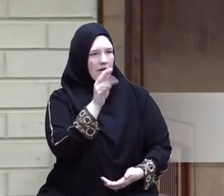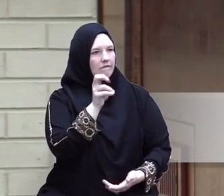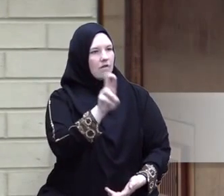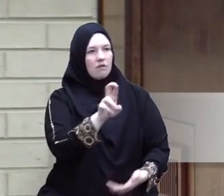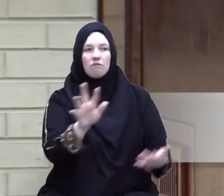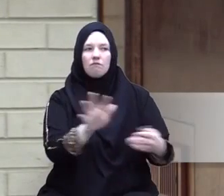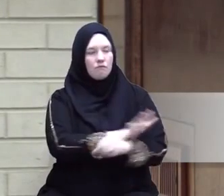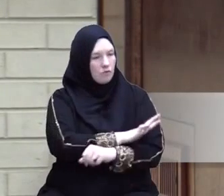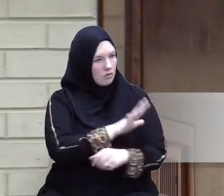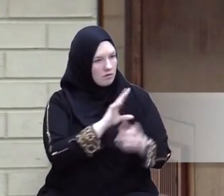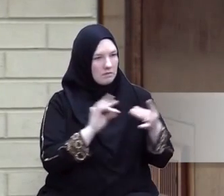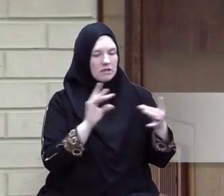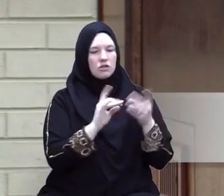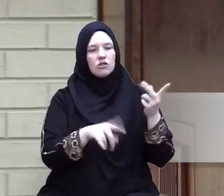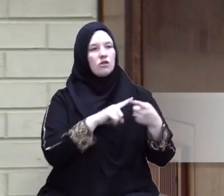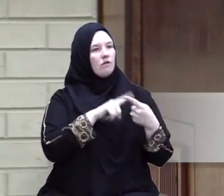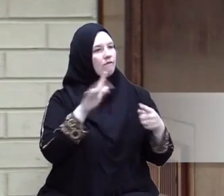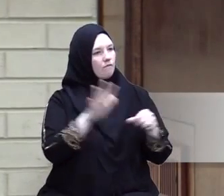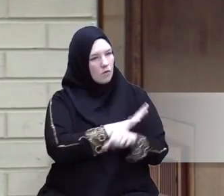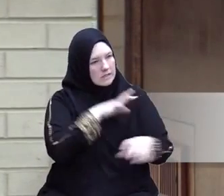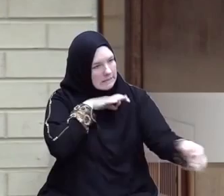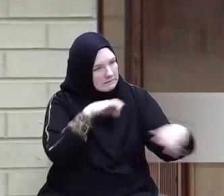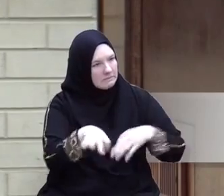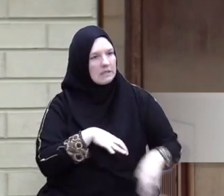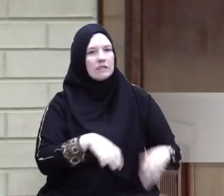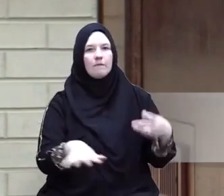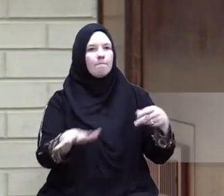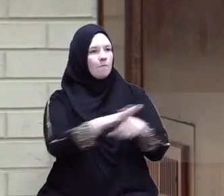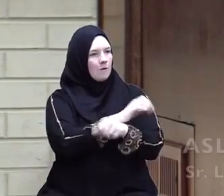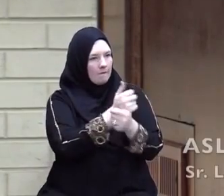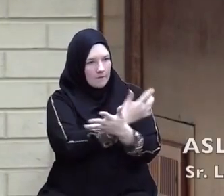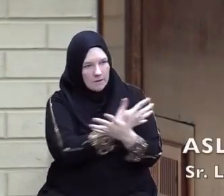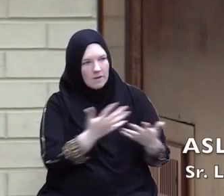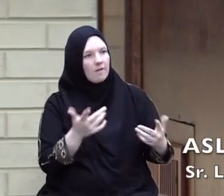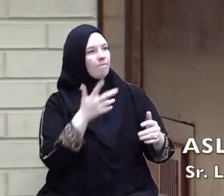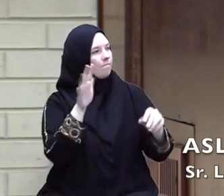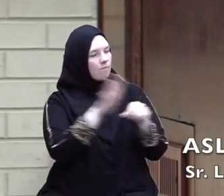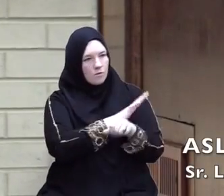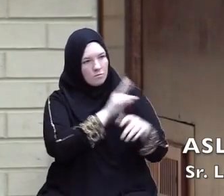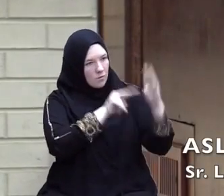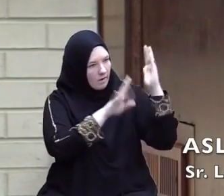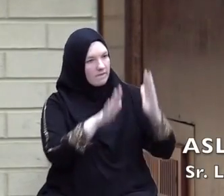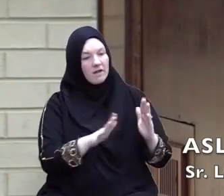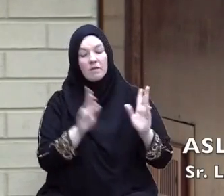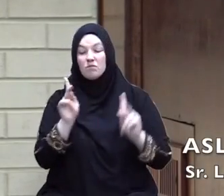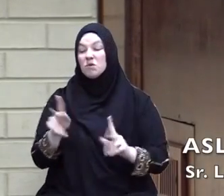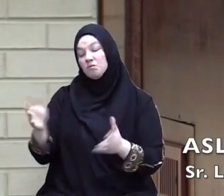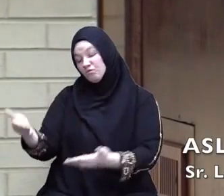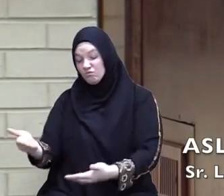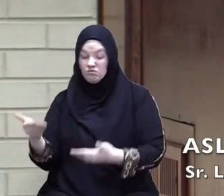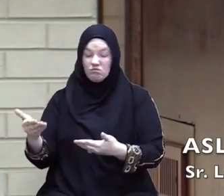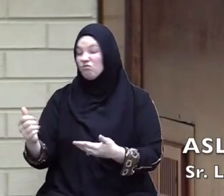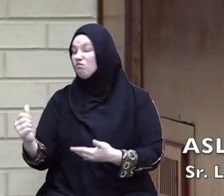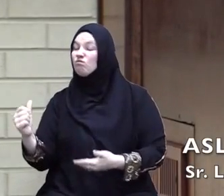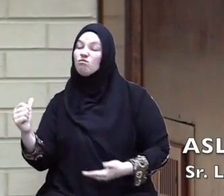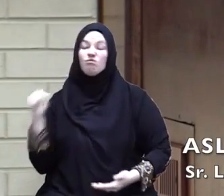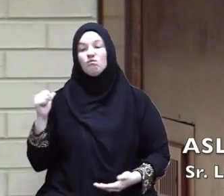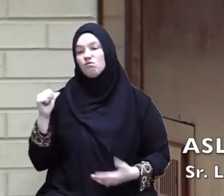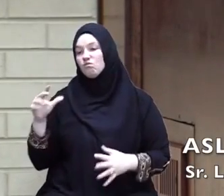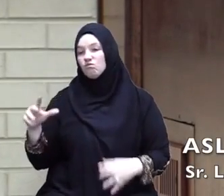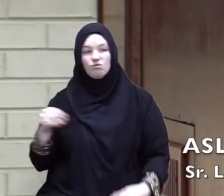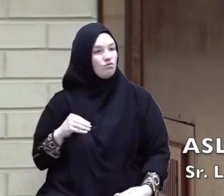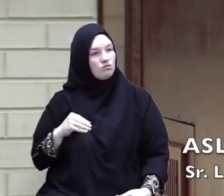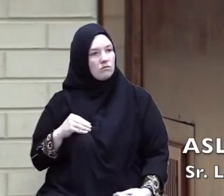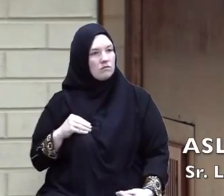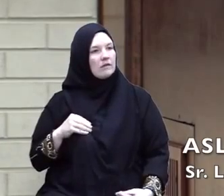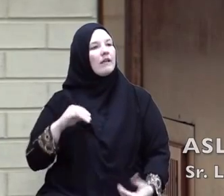Full message, full representation, full vocabulary, full understanding, and then he decided not to accept. That is